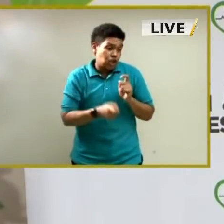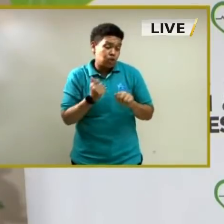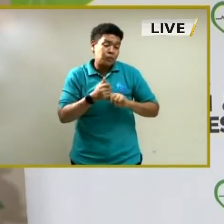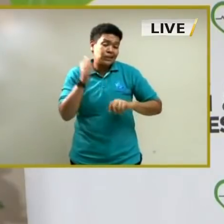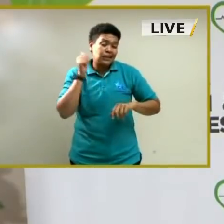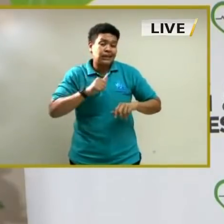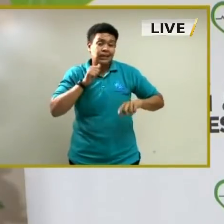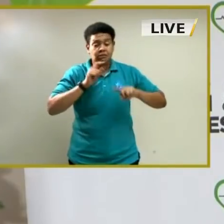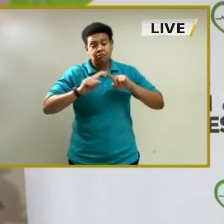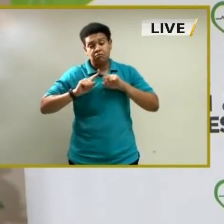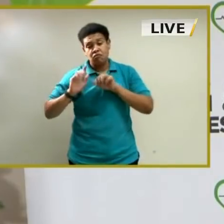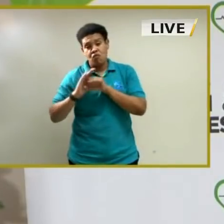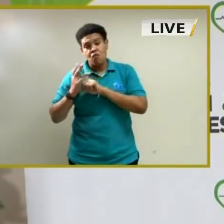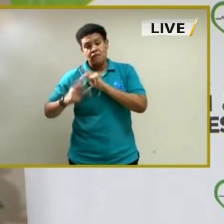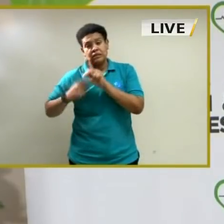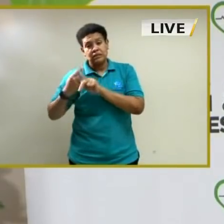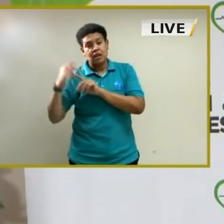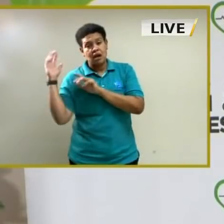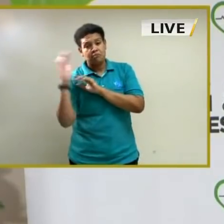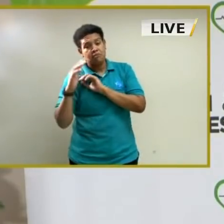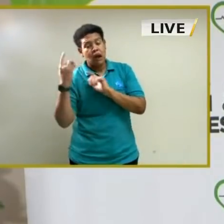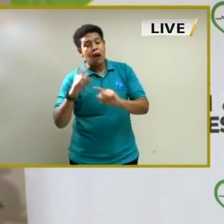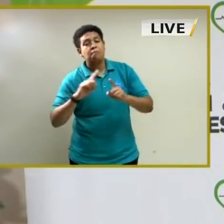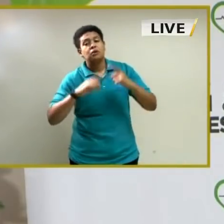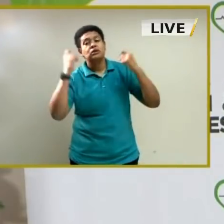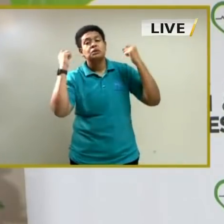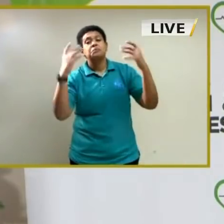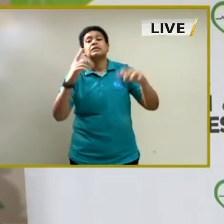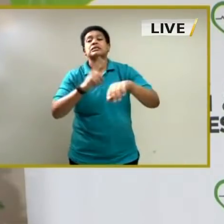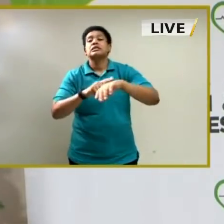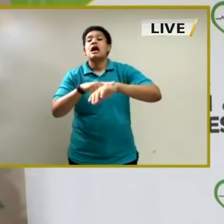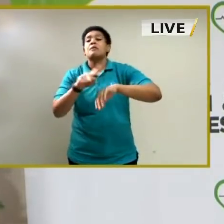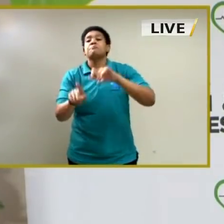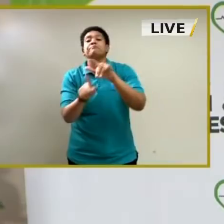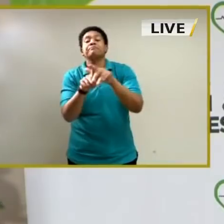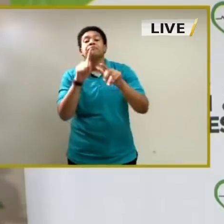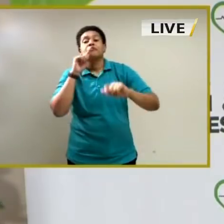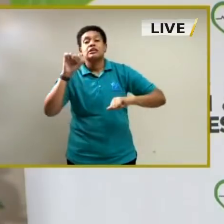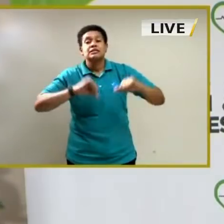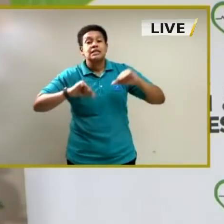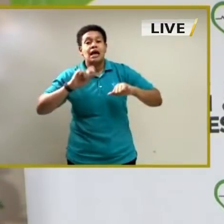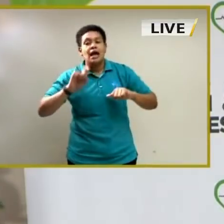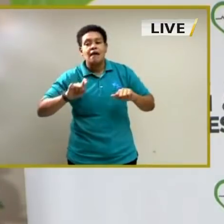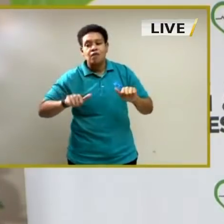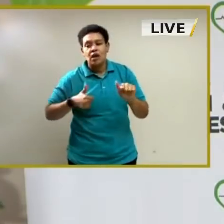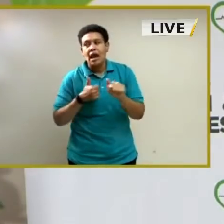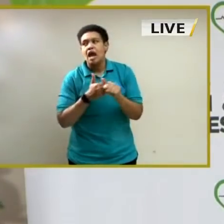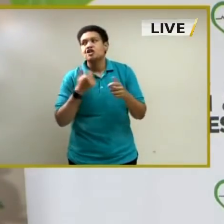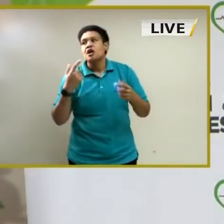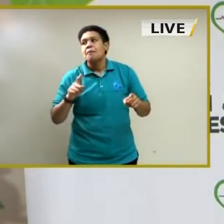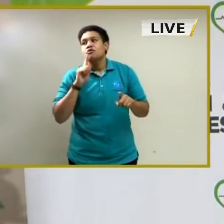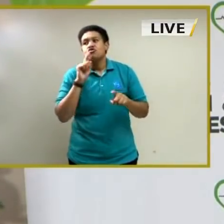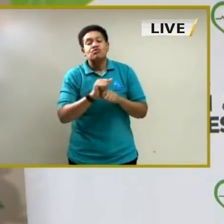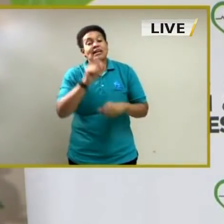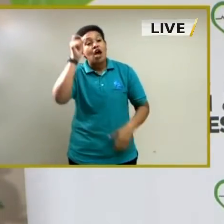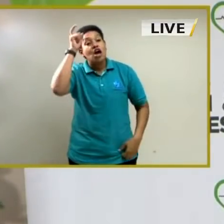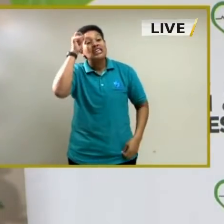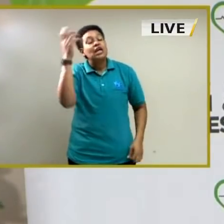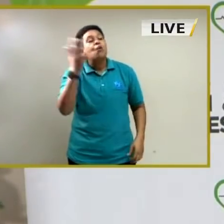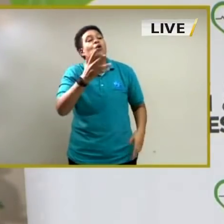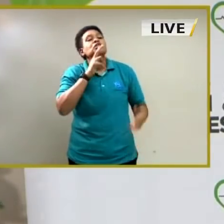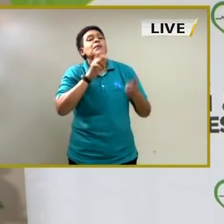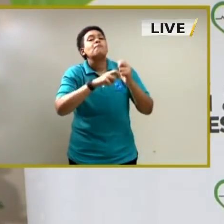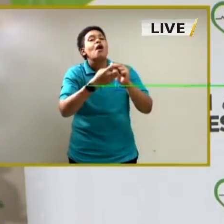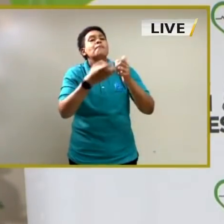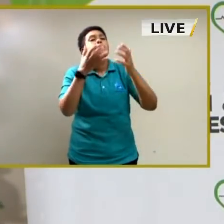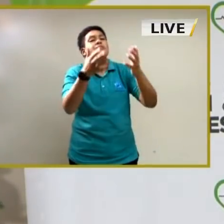variant strain. And in many cases, of course, the science has to catch up to understanding what the problems